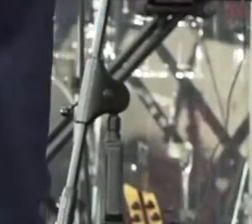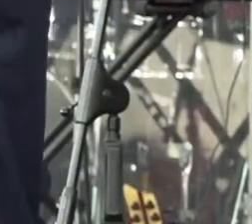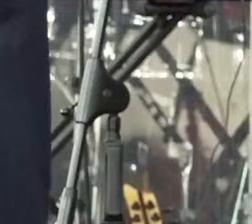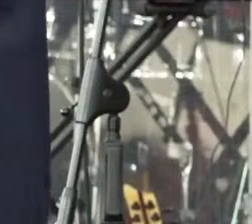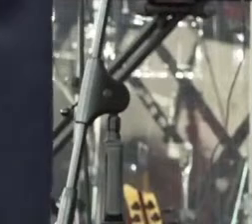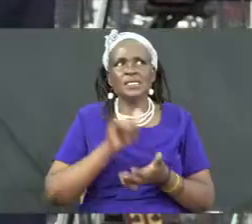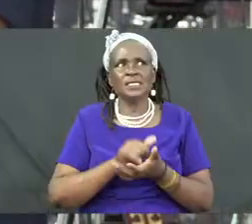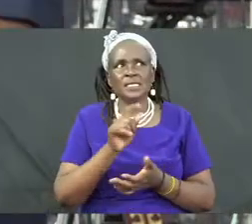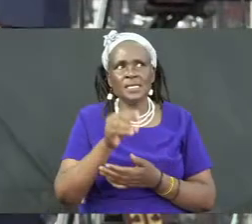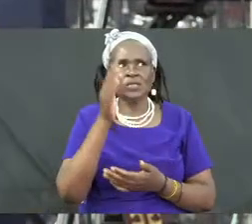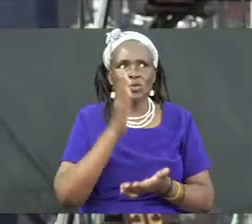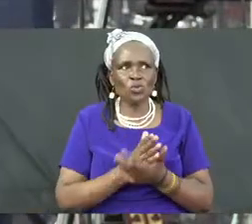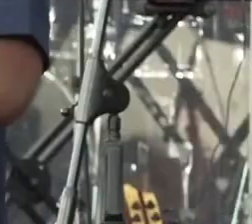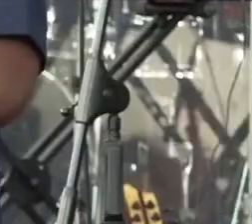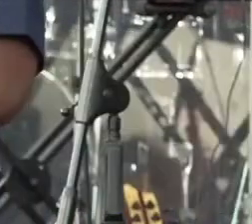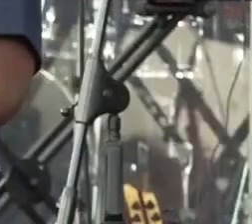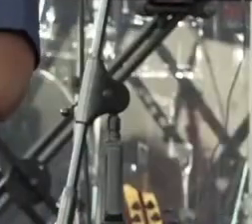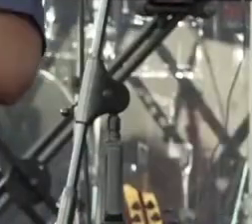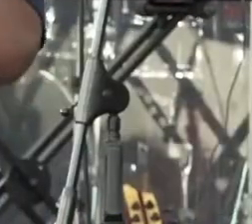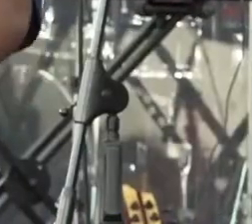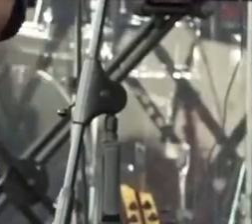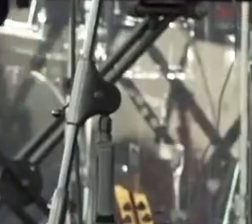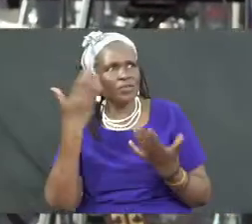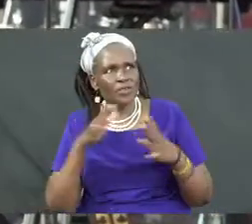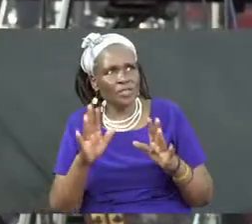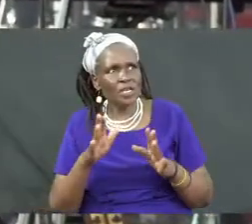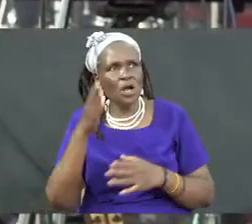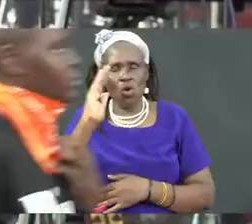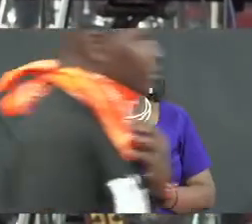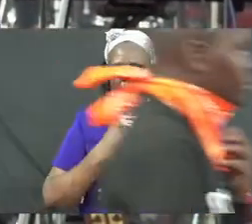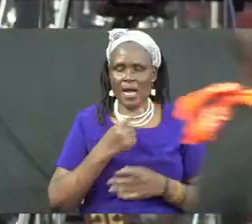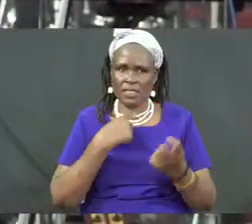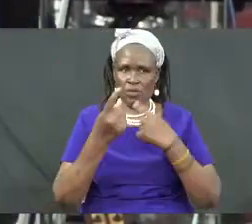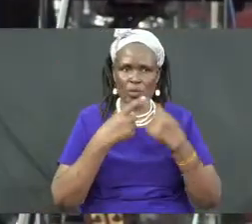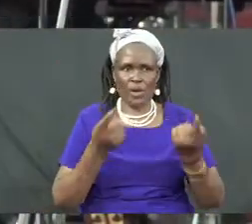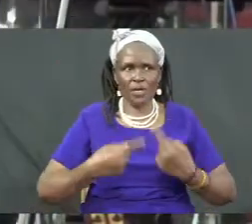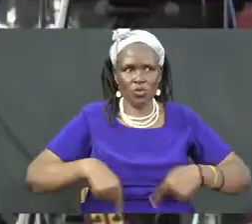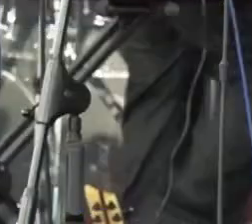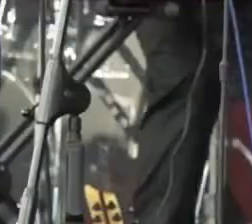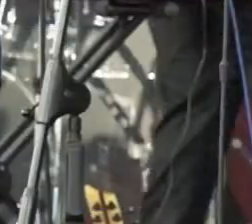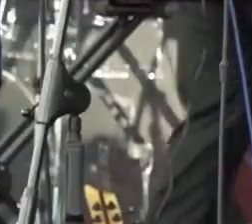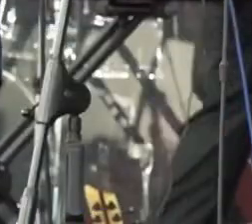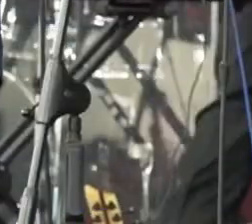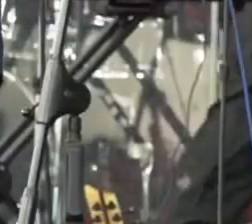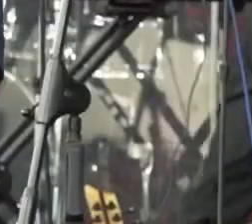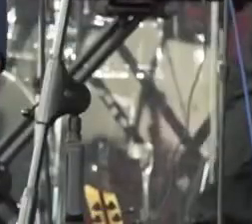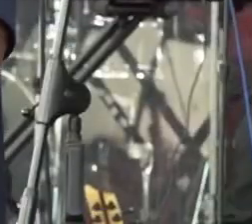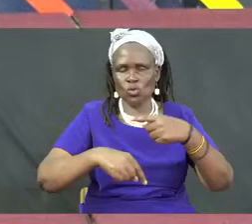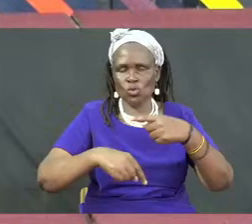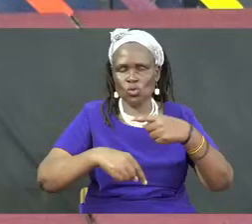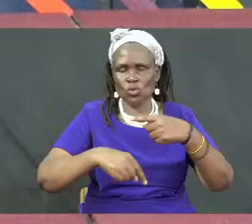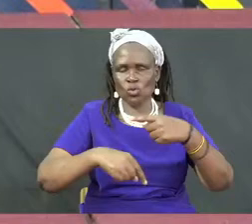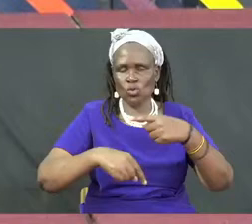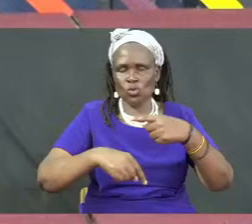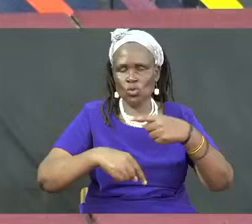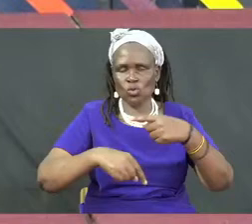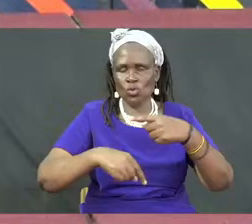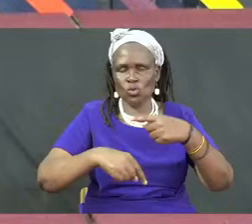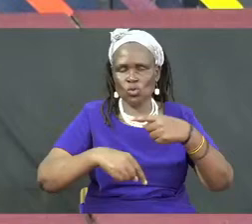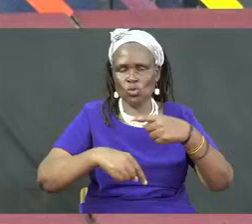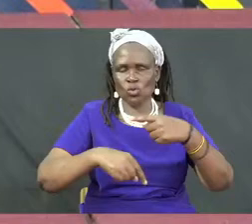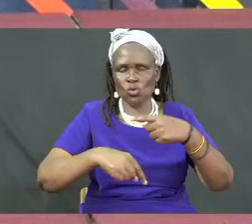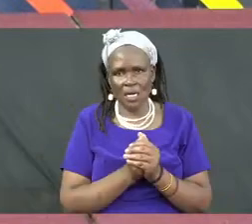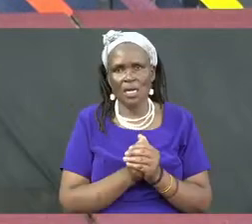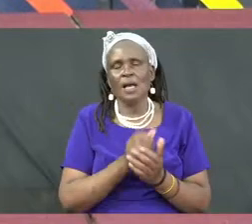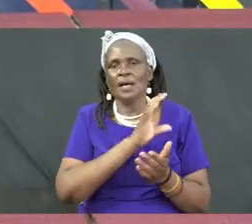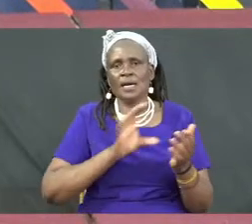that true of what we have heard? Hasn't God spoken to us through our children? Indeed, it is true. Childlike